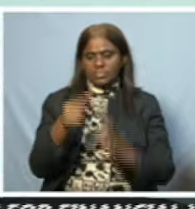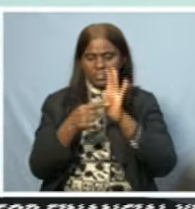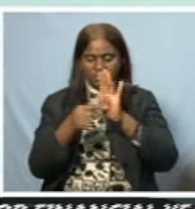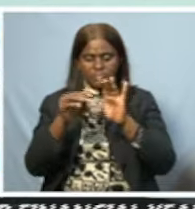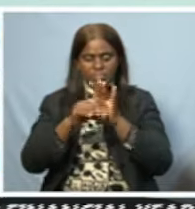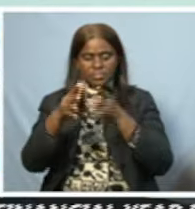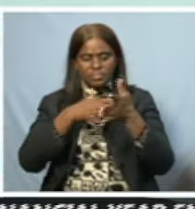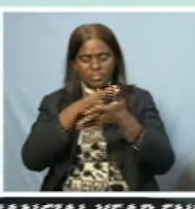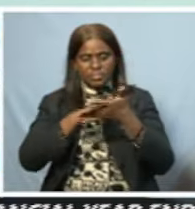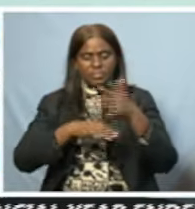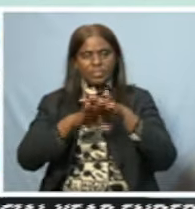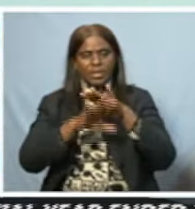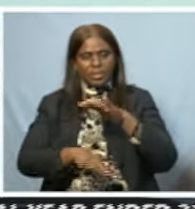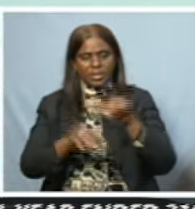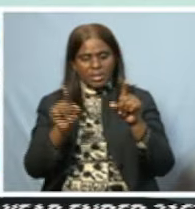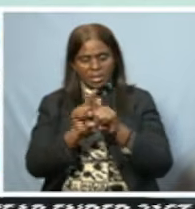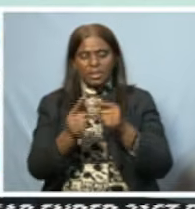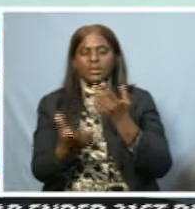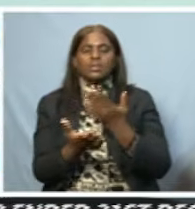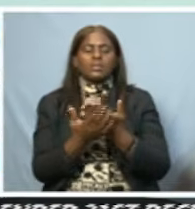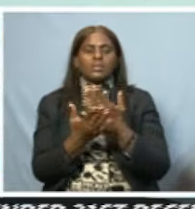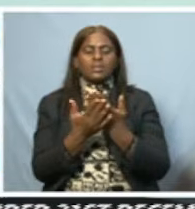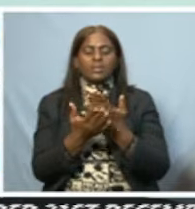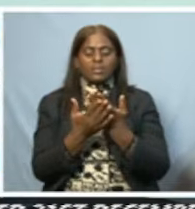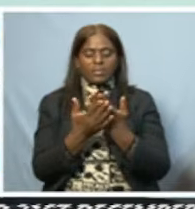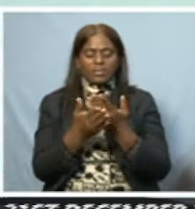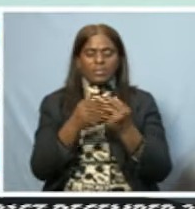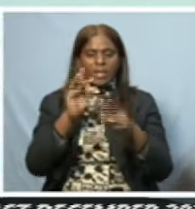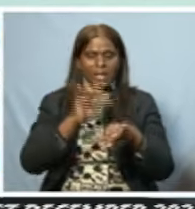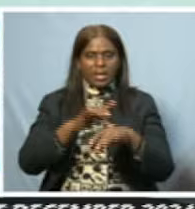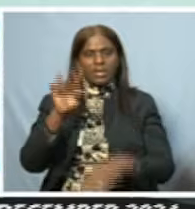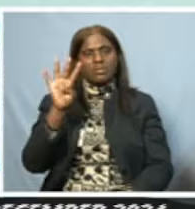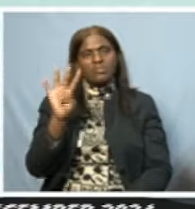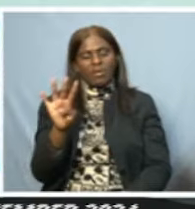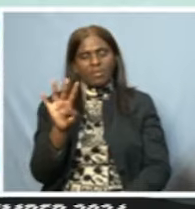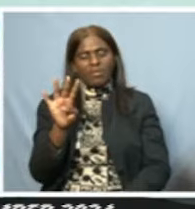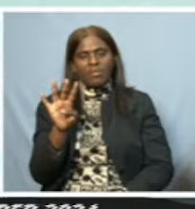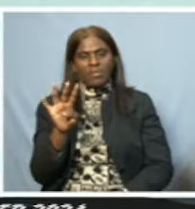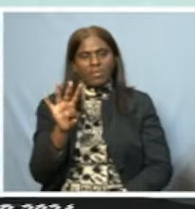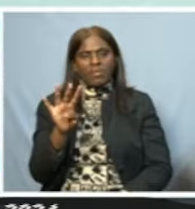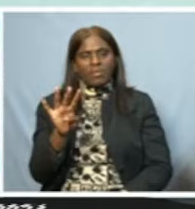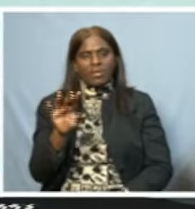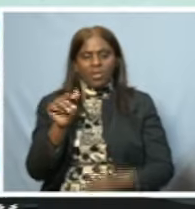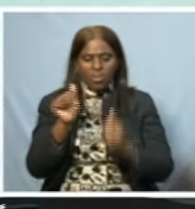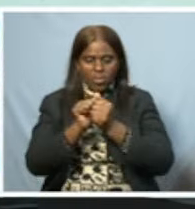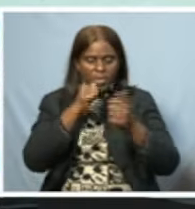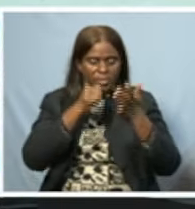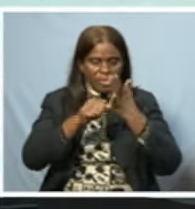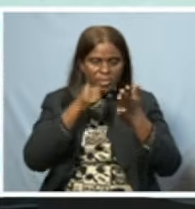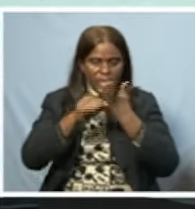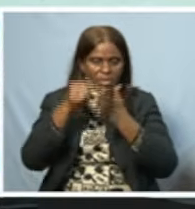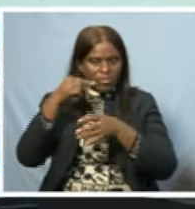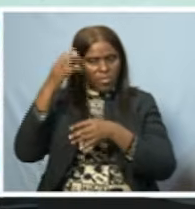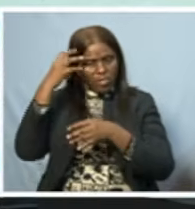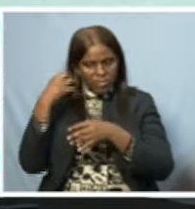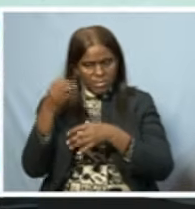the table below. As appended at 4, appointment letters for the officers